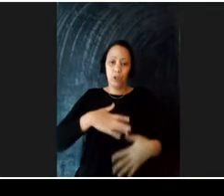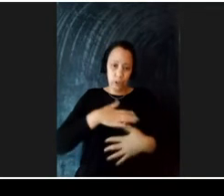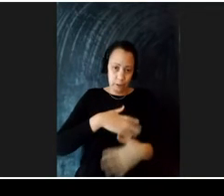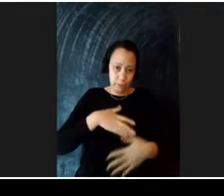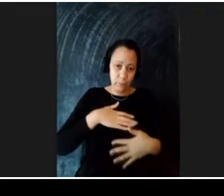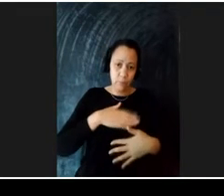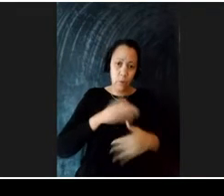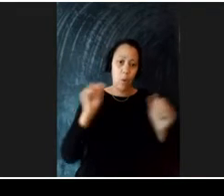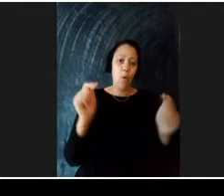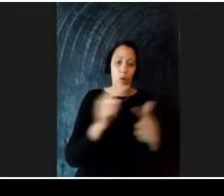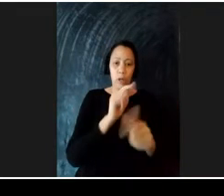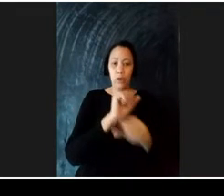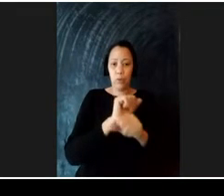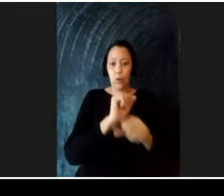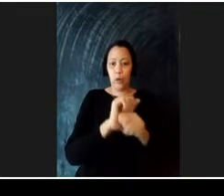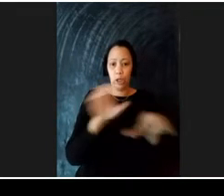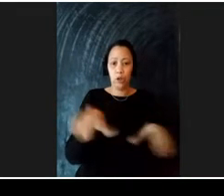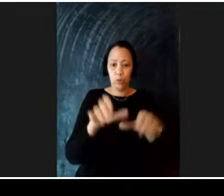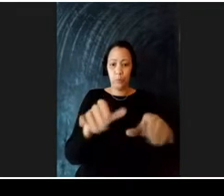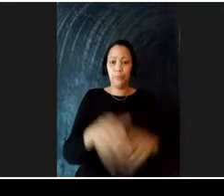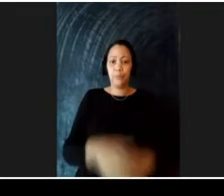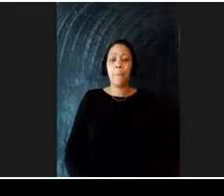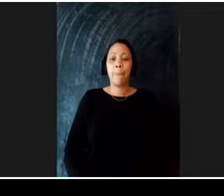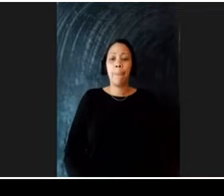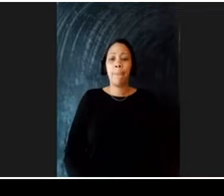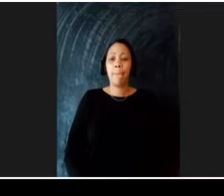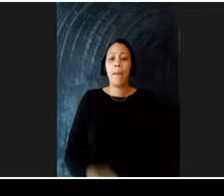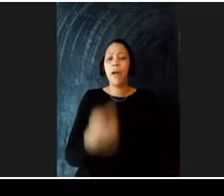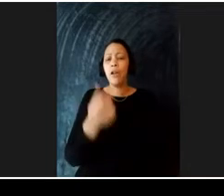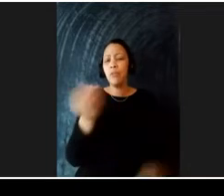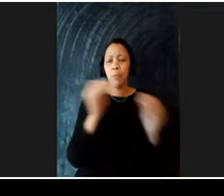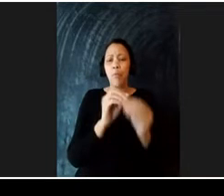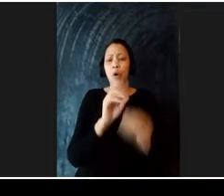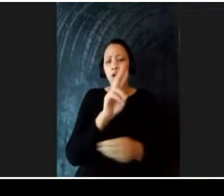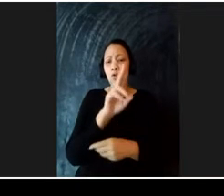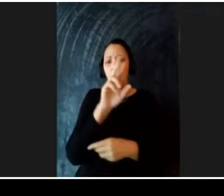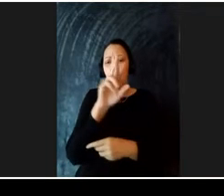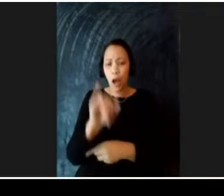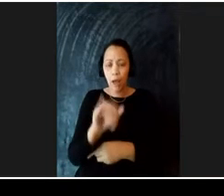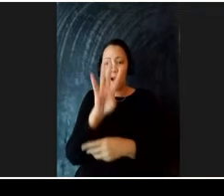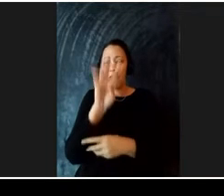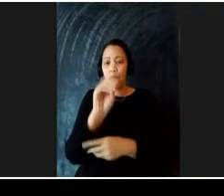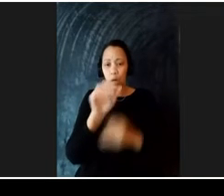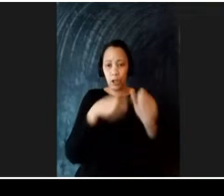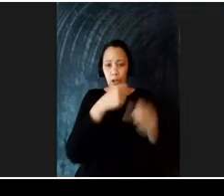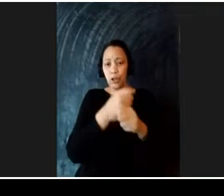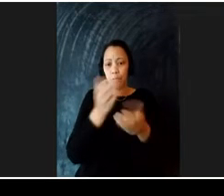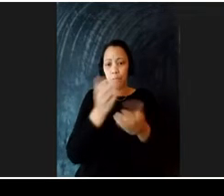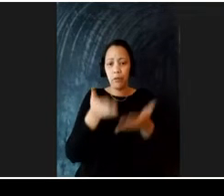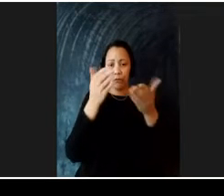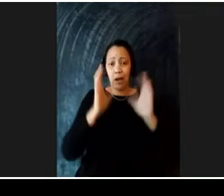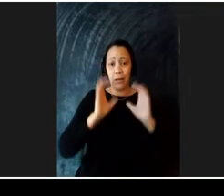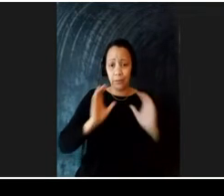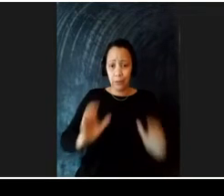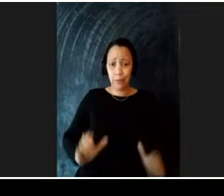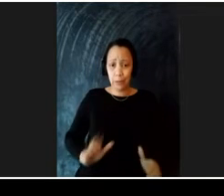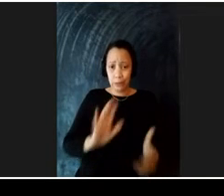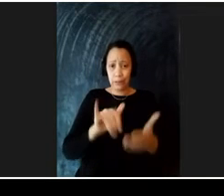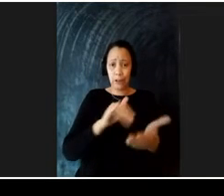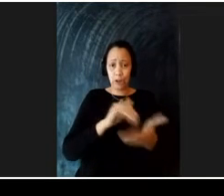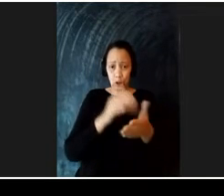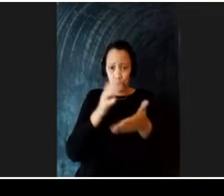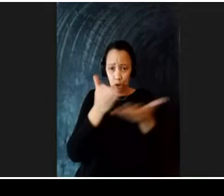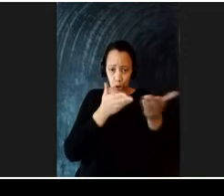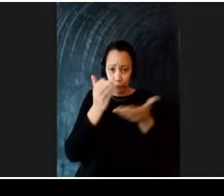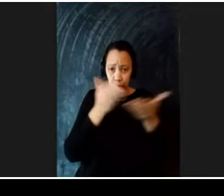homeless with a focus on community of color that being said UI is organized to end domestic and gender based violence and to this